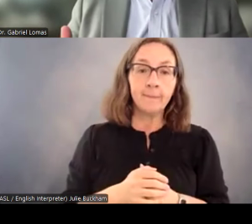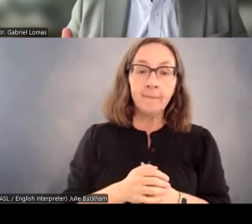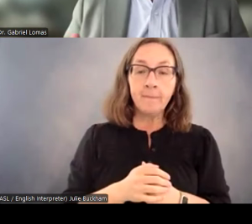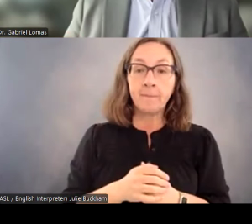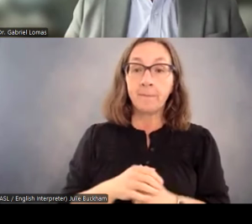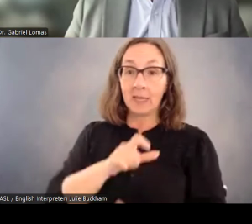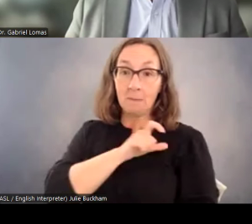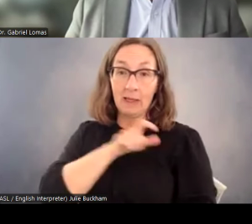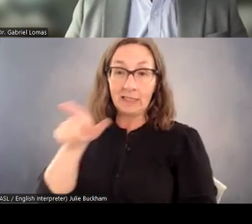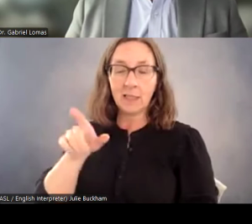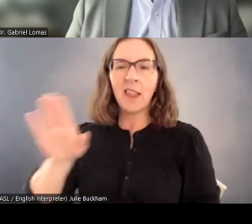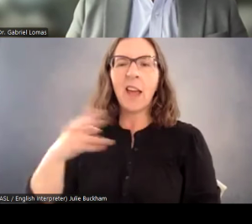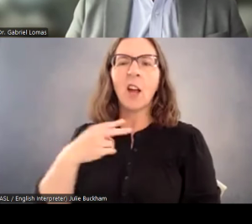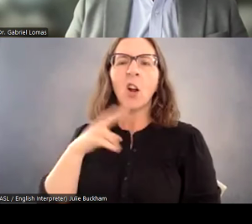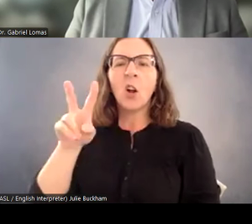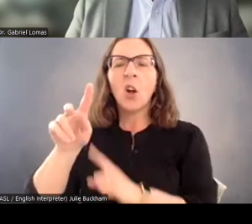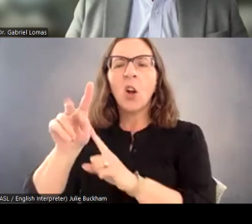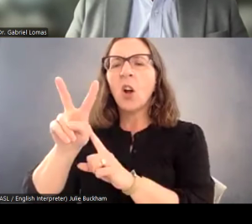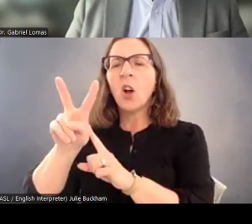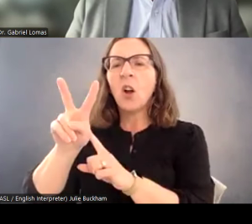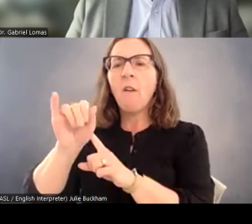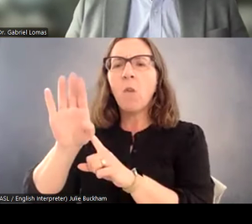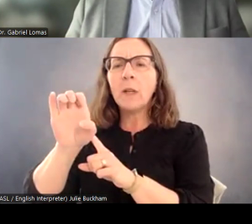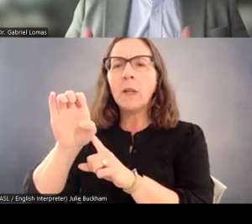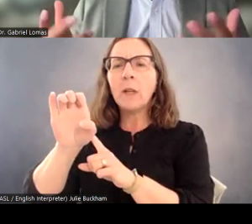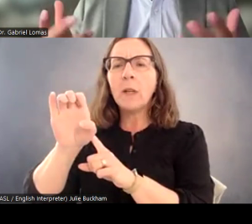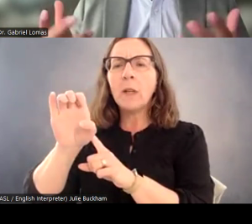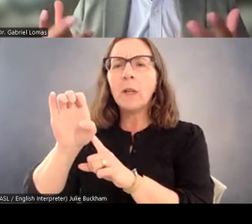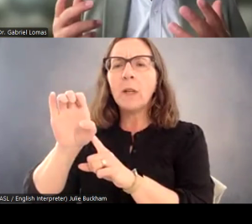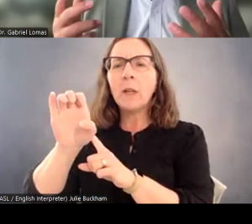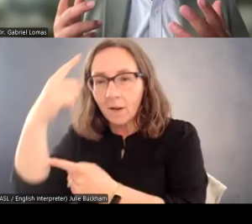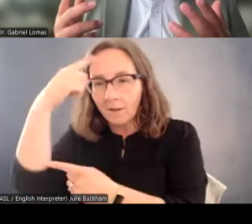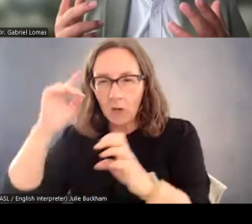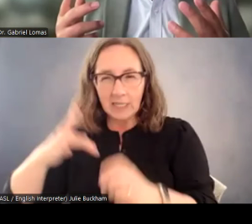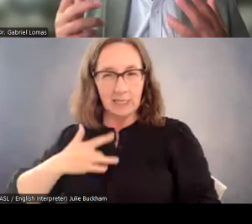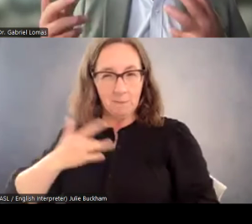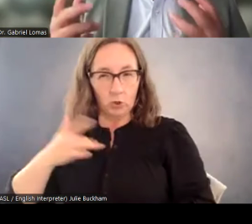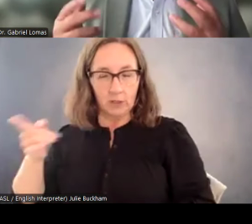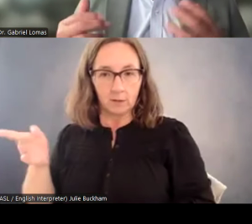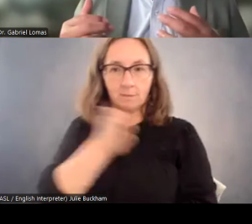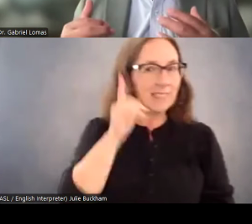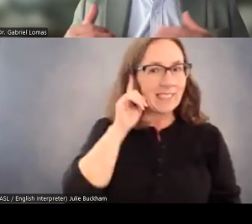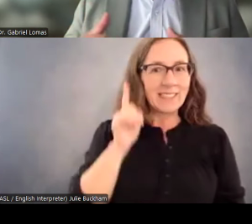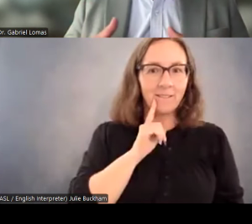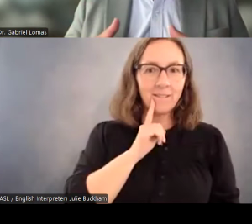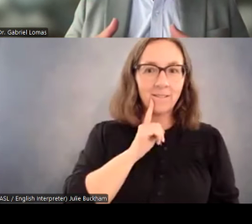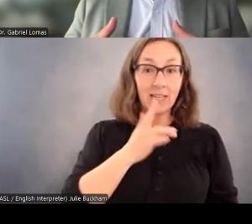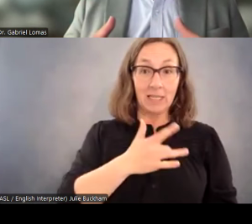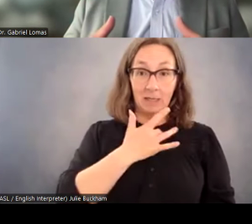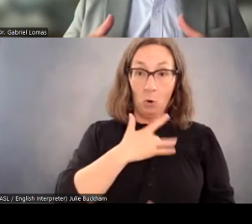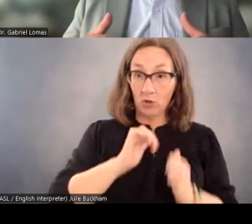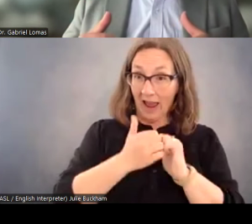Police use tone of voice to convey emotion. And deaf people do not. They convey emotion through facial expression and body language.